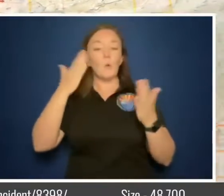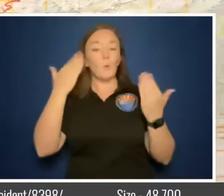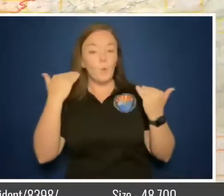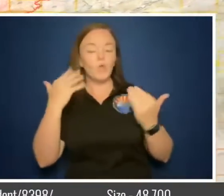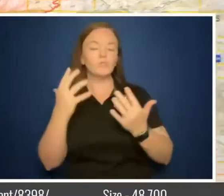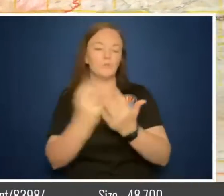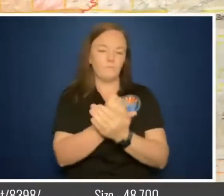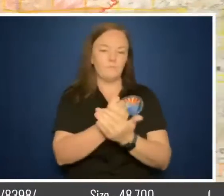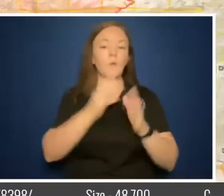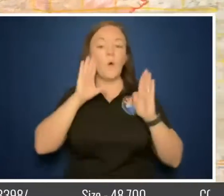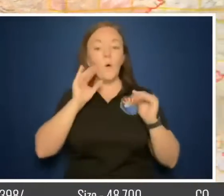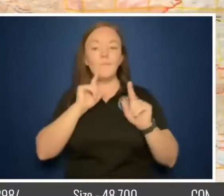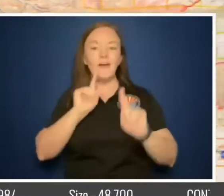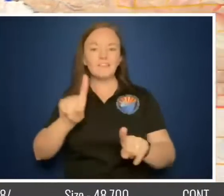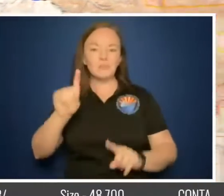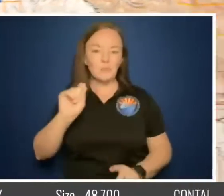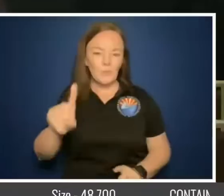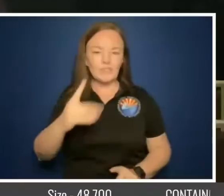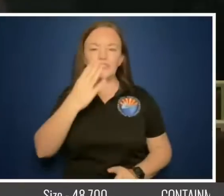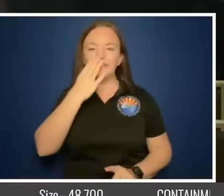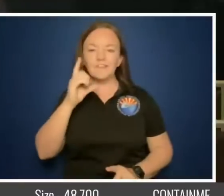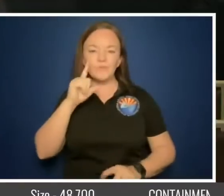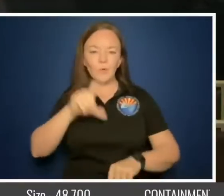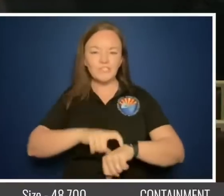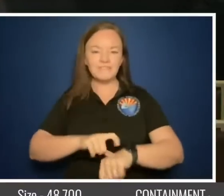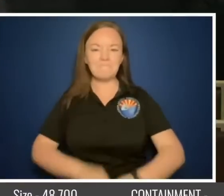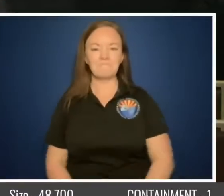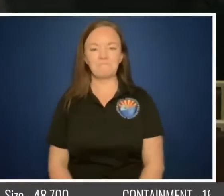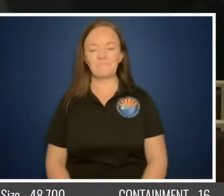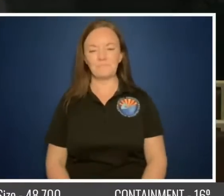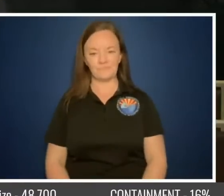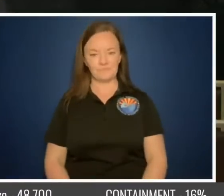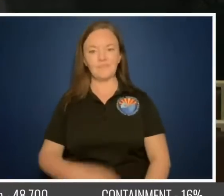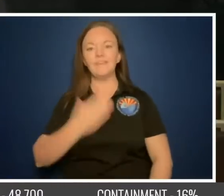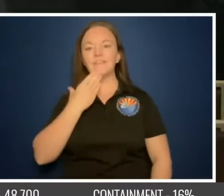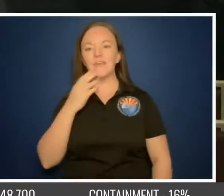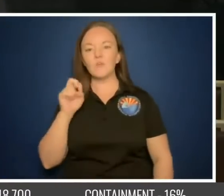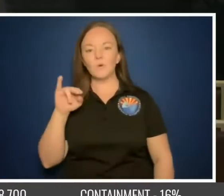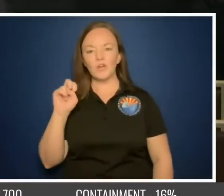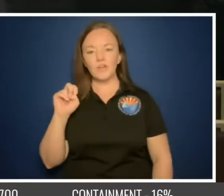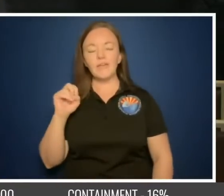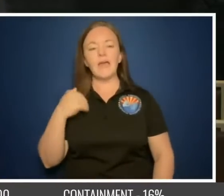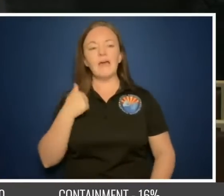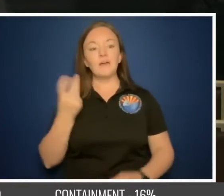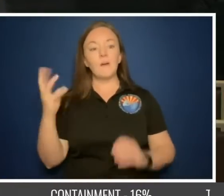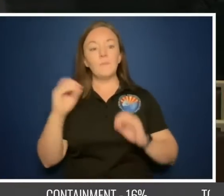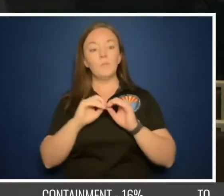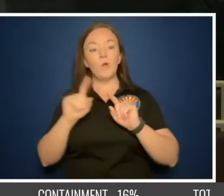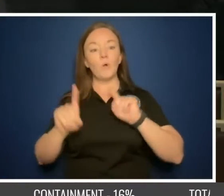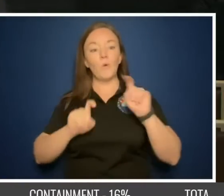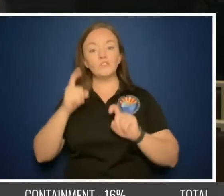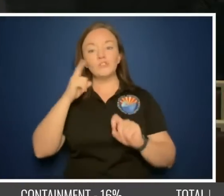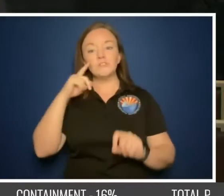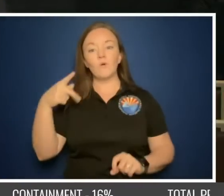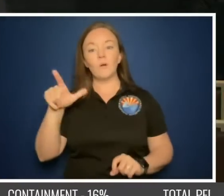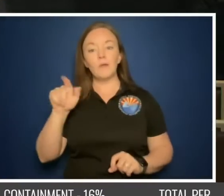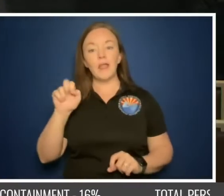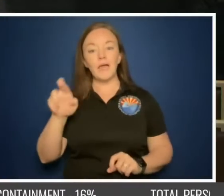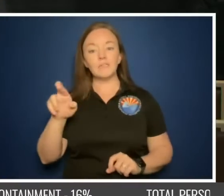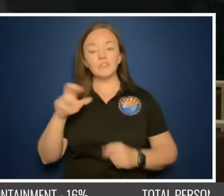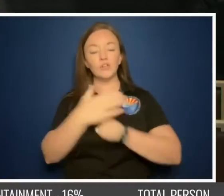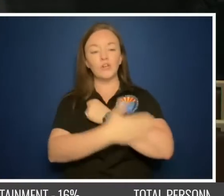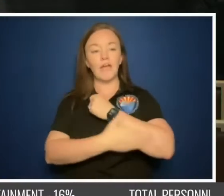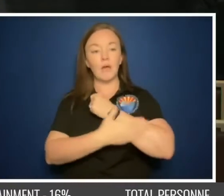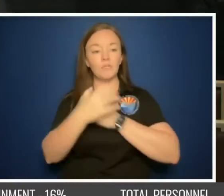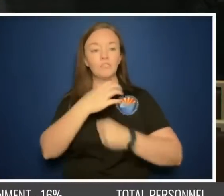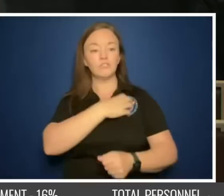your questions and appreciate your time. Thank you. Thank you, Ernie. And we've got a couple more questions for our Placer County Sheriff. So we're going to bring back